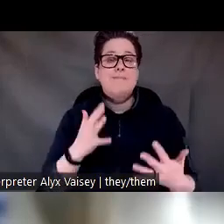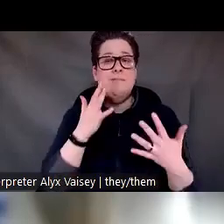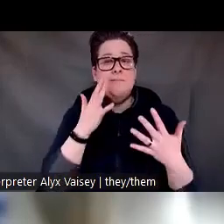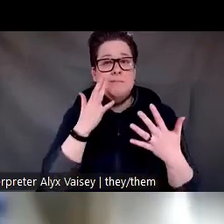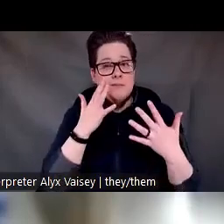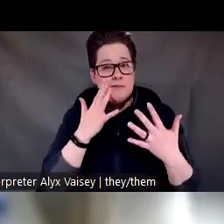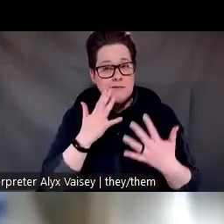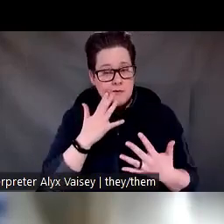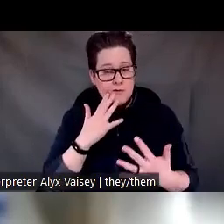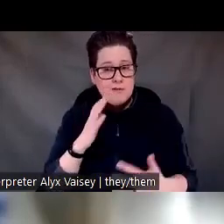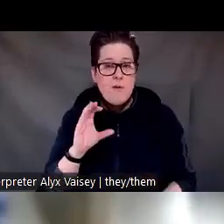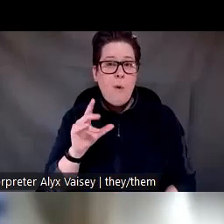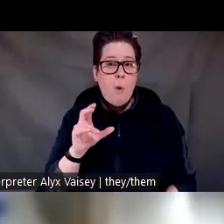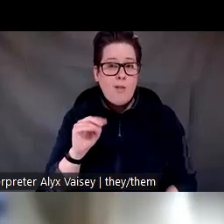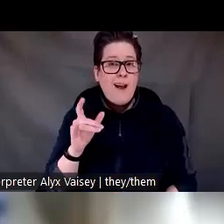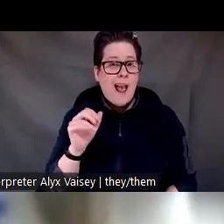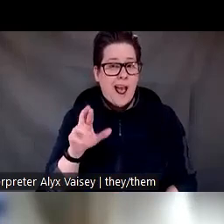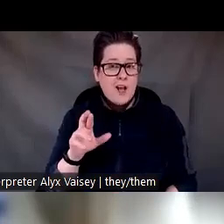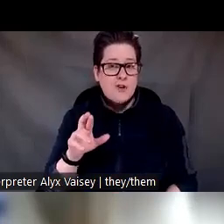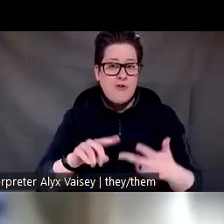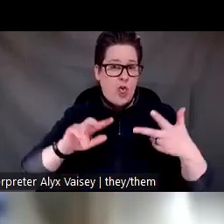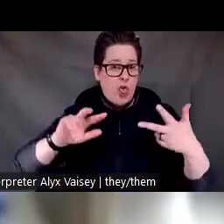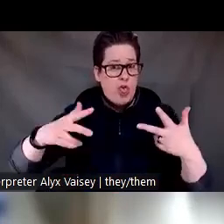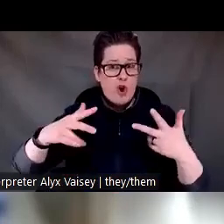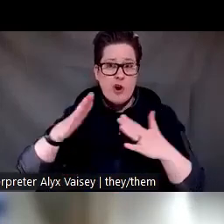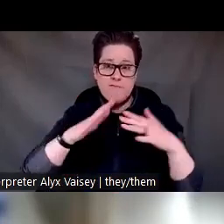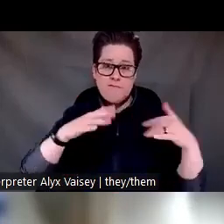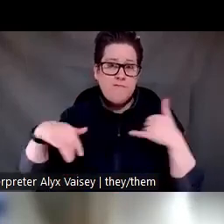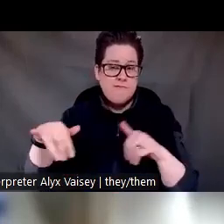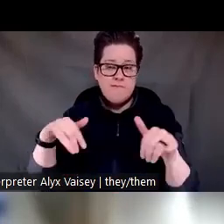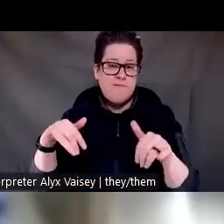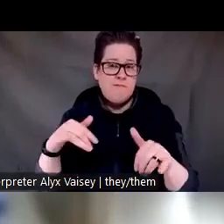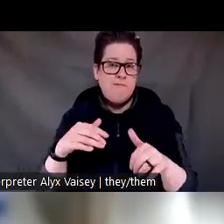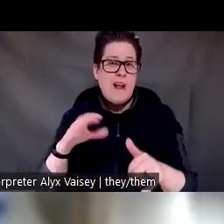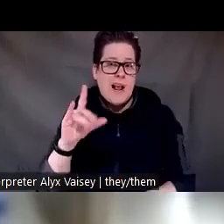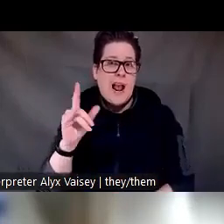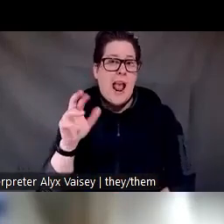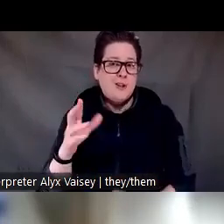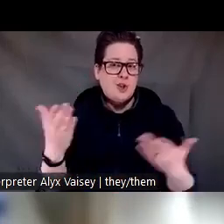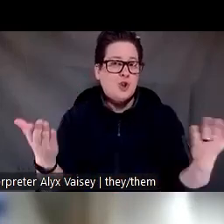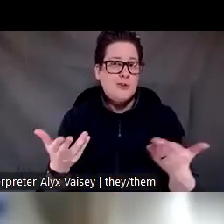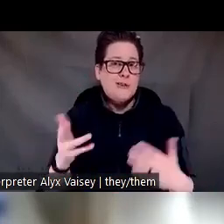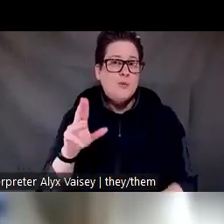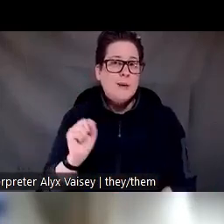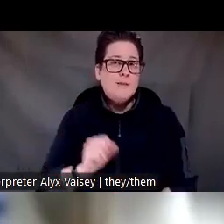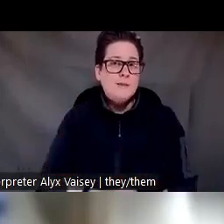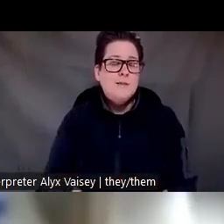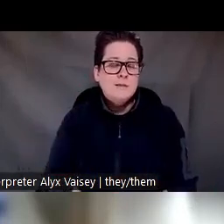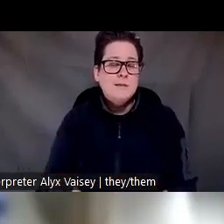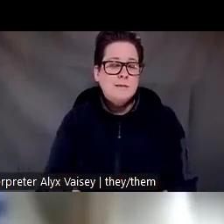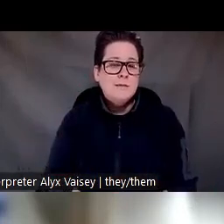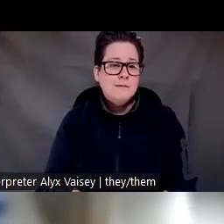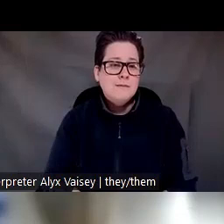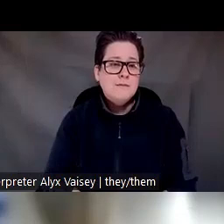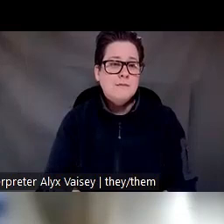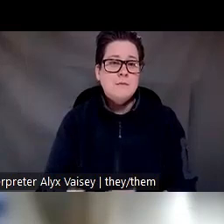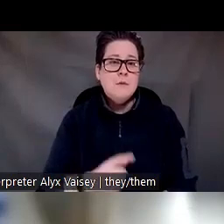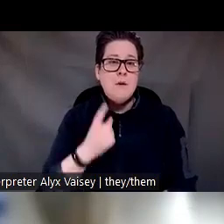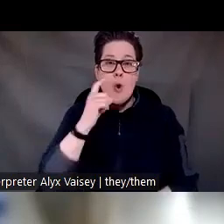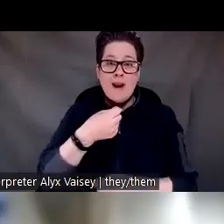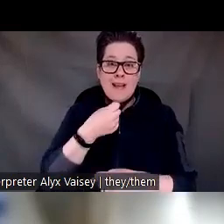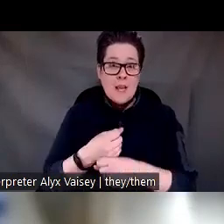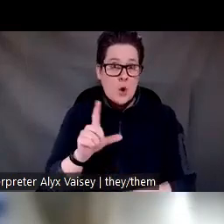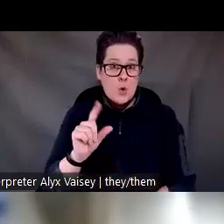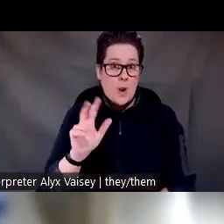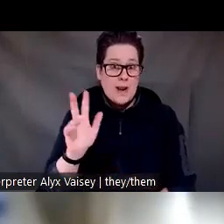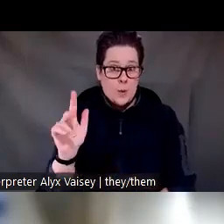unfortunately, colon cancer is the third most common cause of cancer in the United States. And for the year